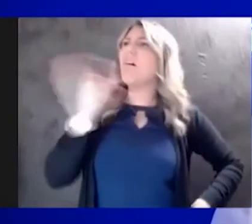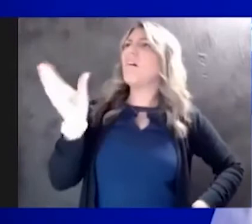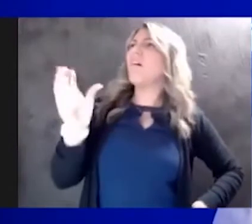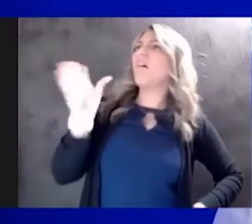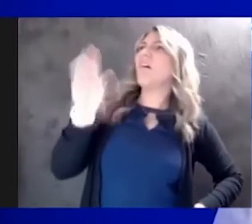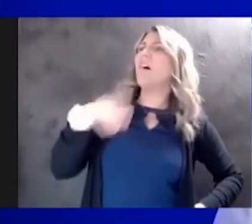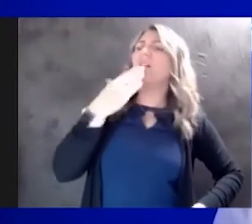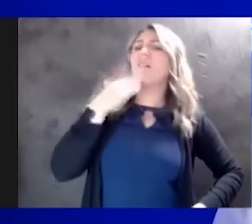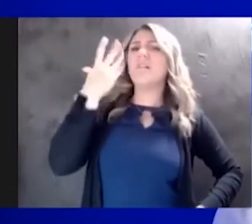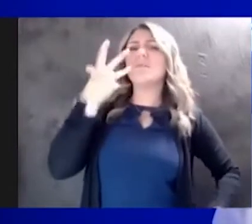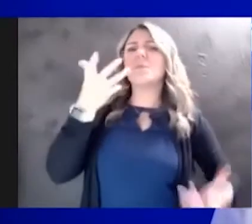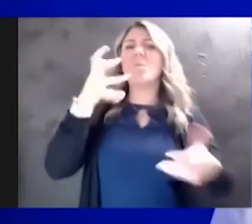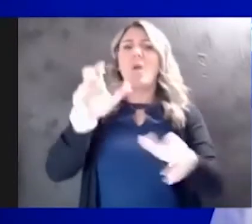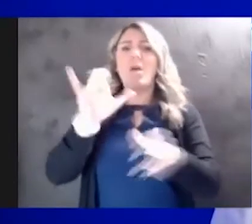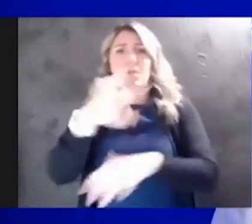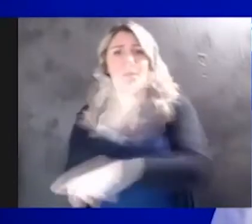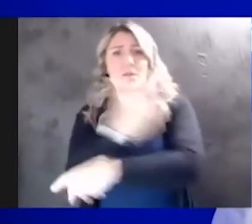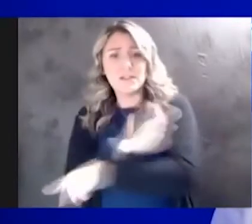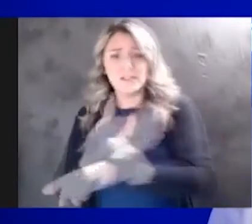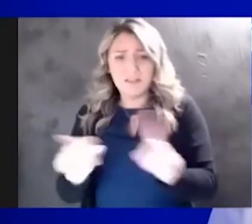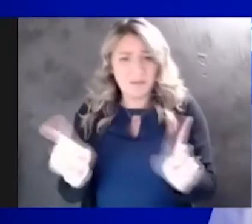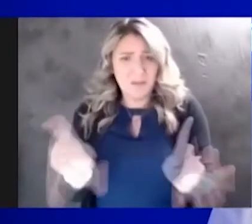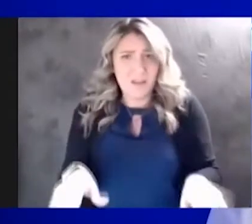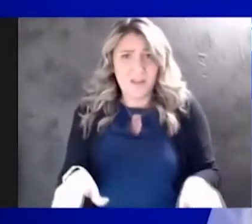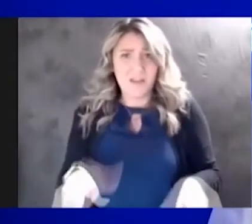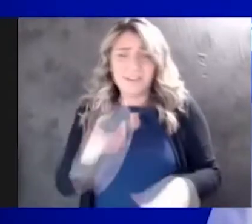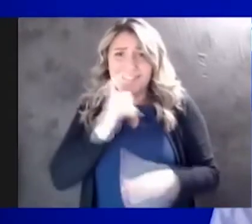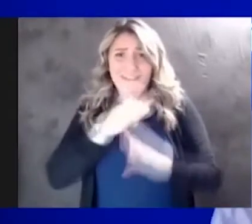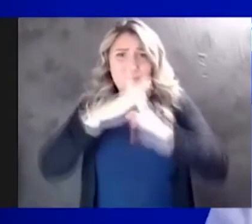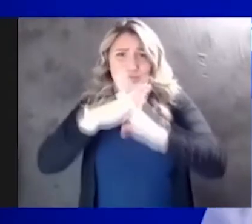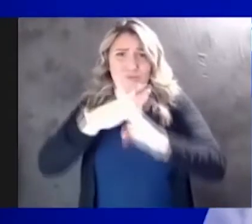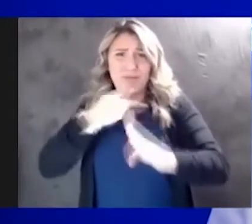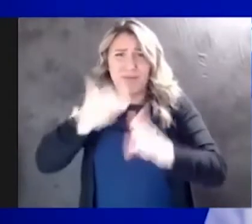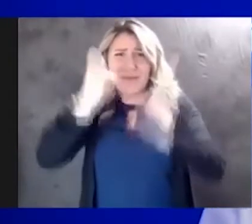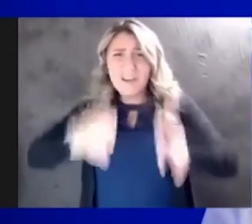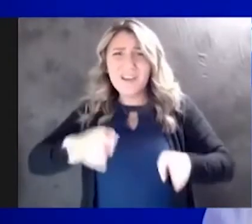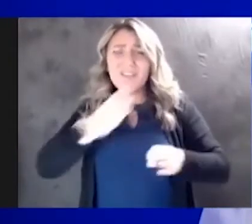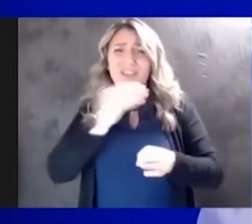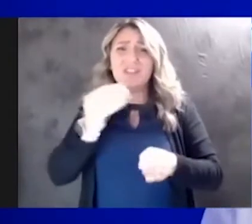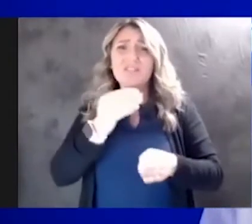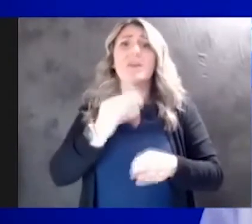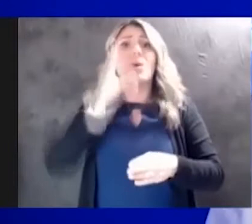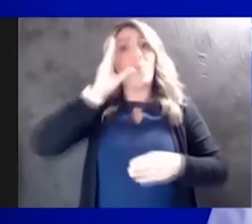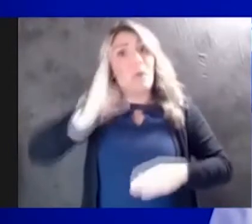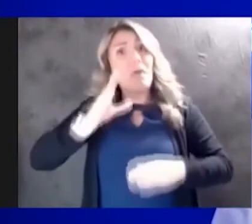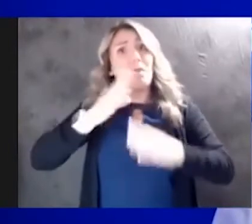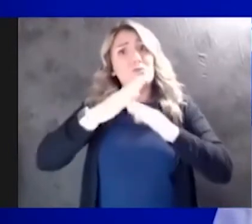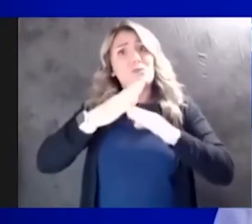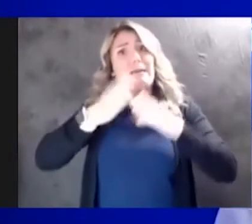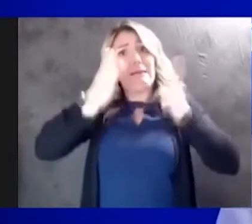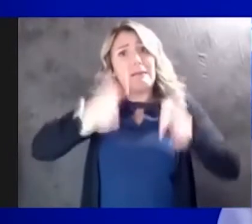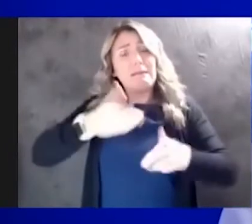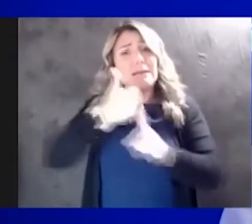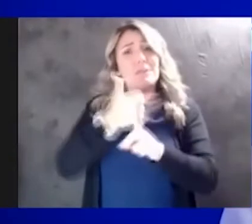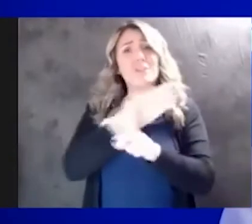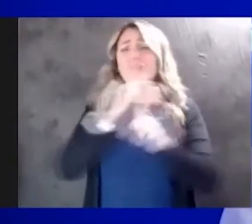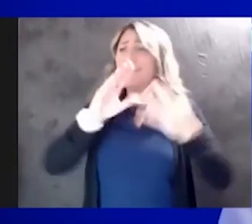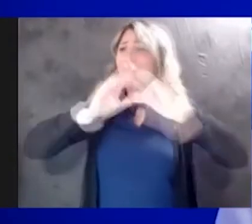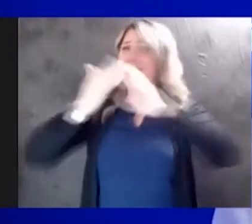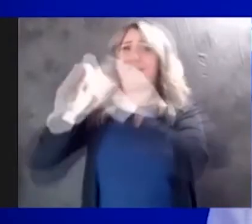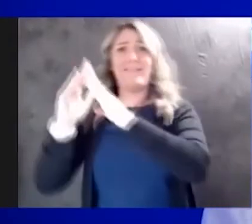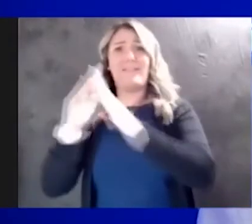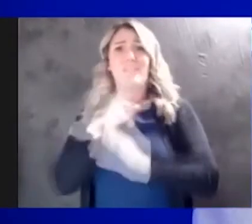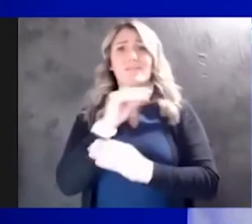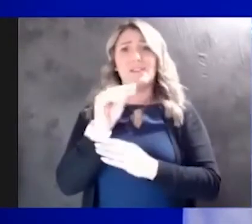vaccines, even though it will protect them individually and overall will help protect their community. It is an uphill battle. We still have to continue